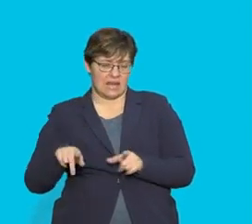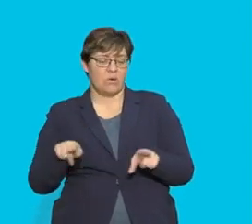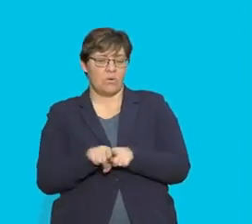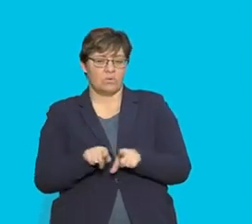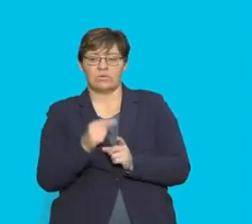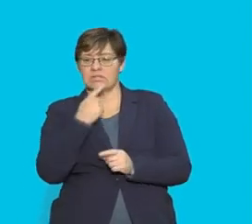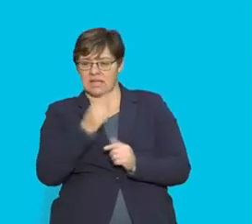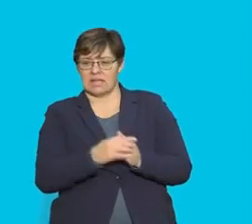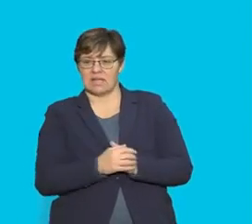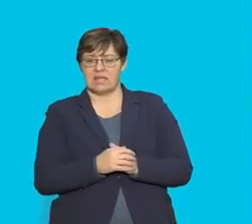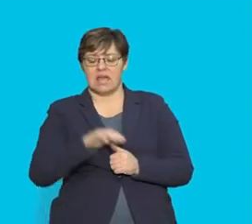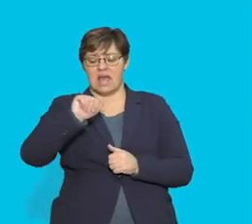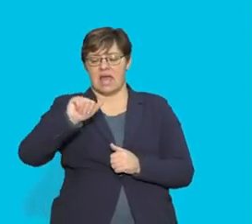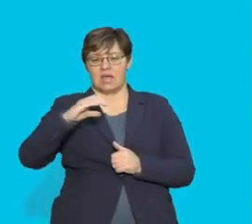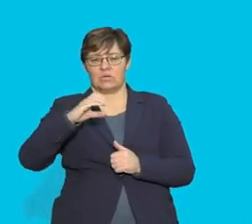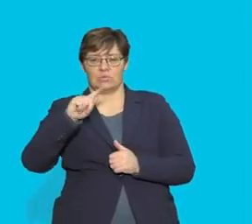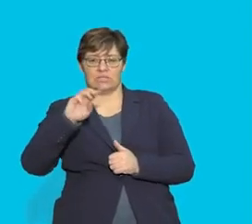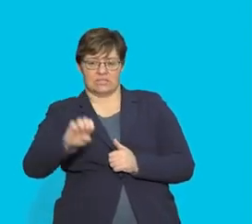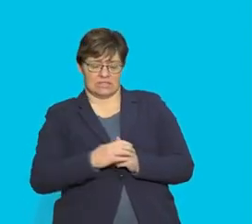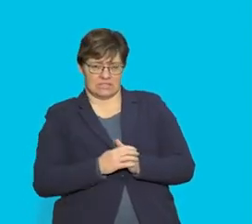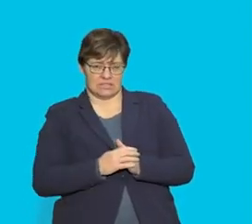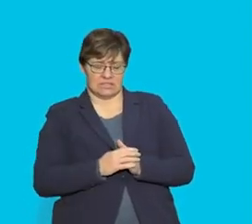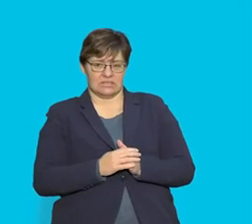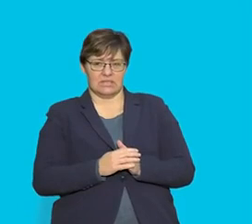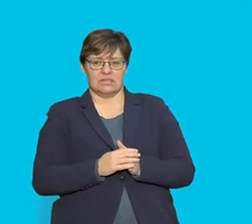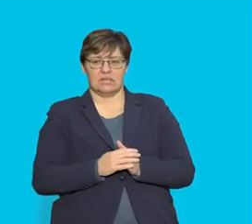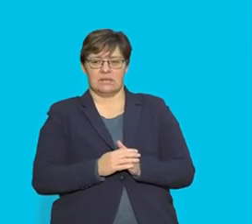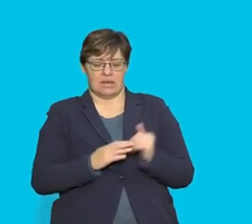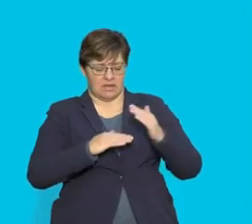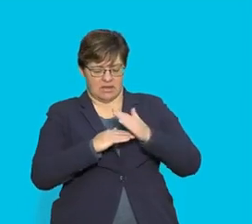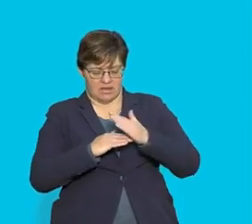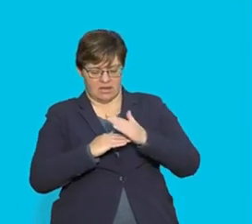can also be called the acute